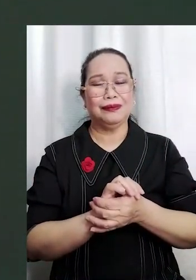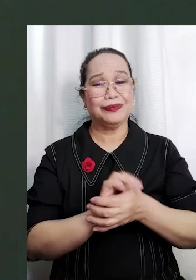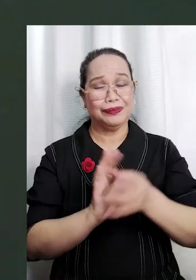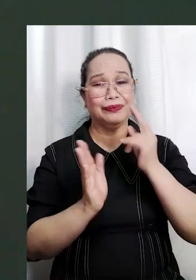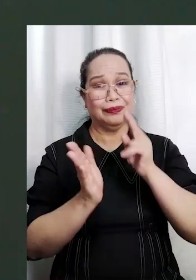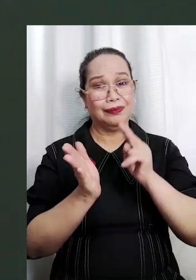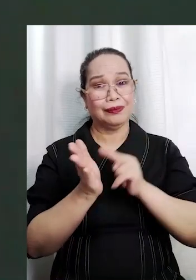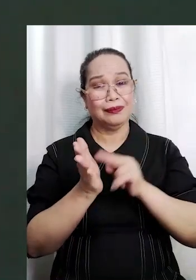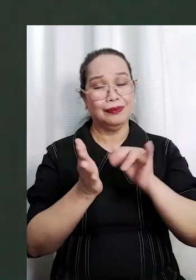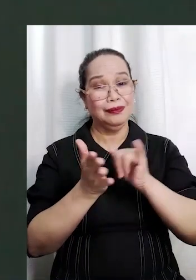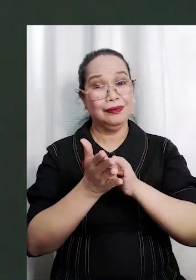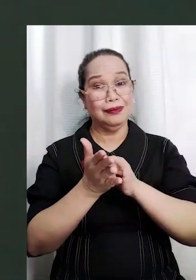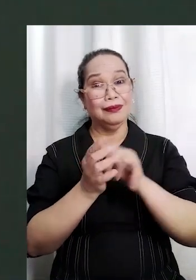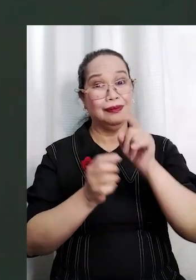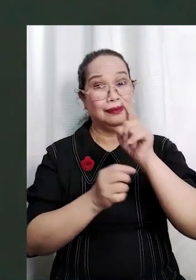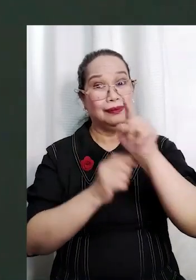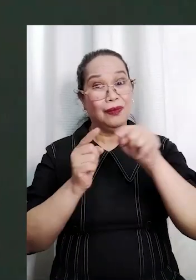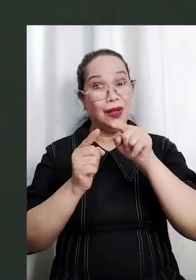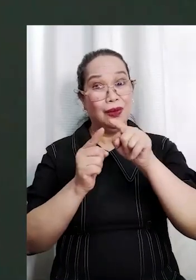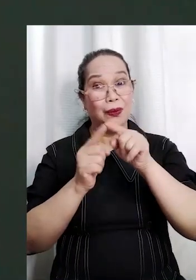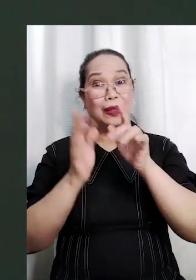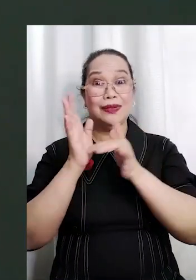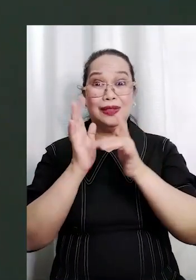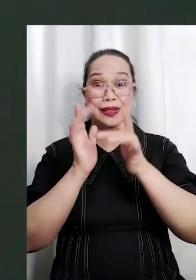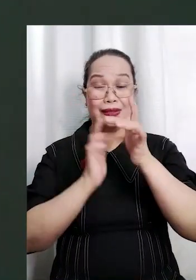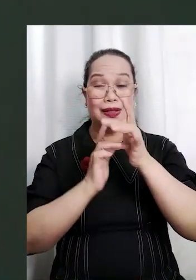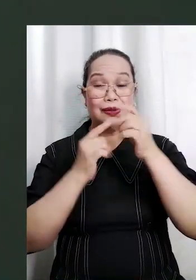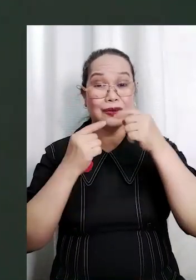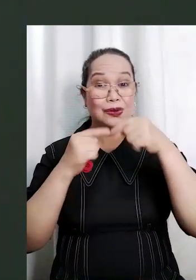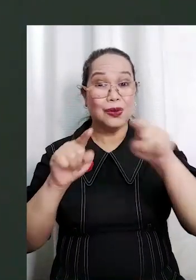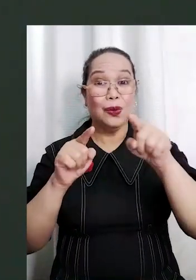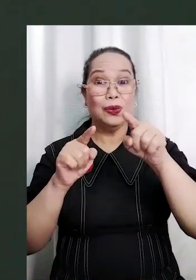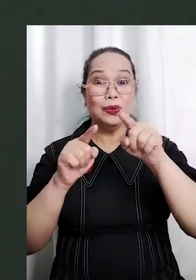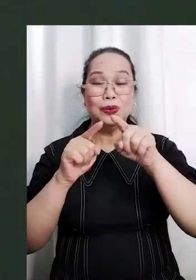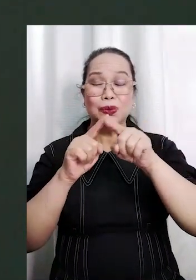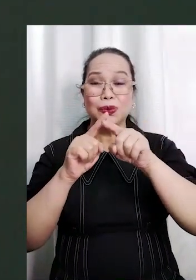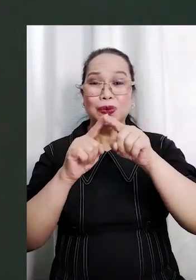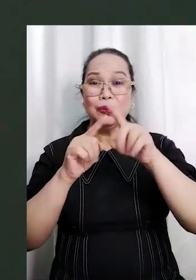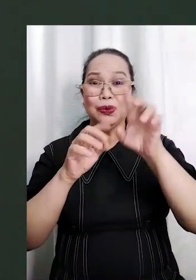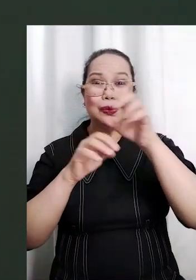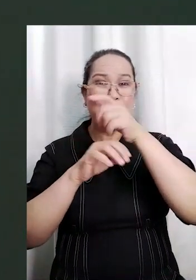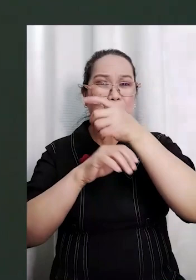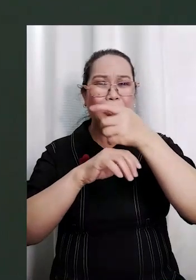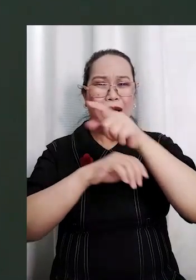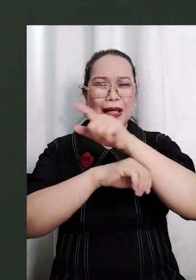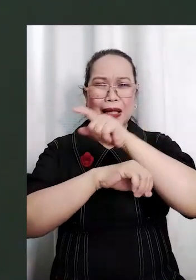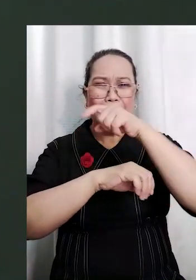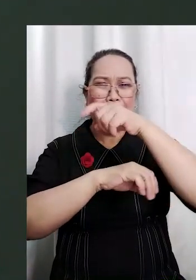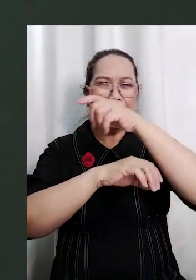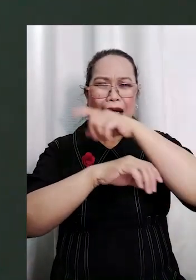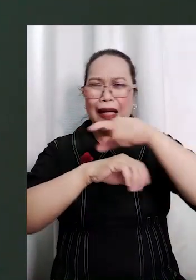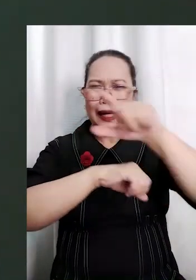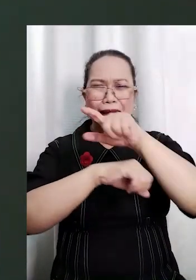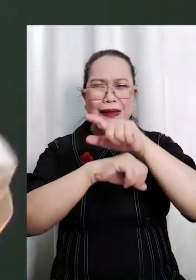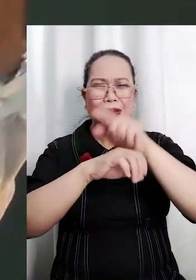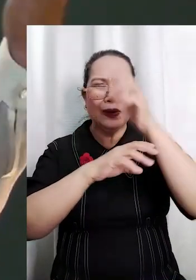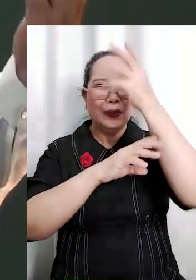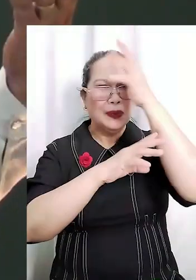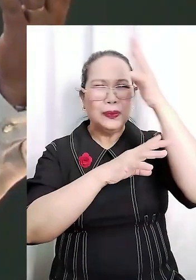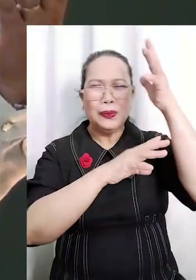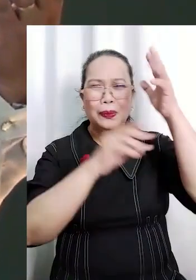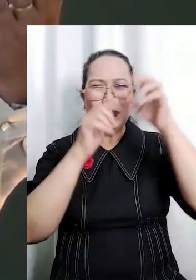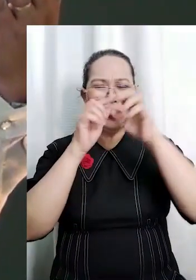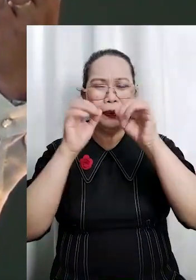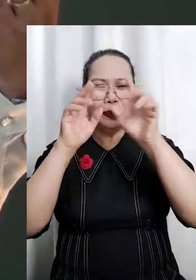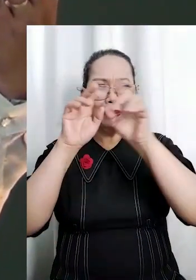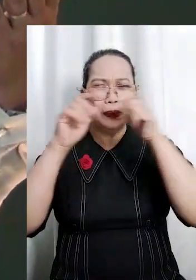Note that when Jesus went into the wilderness, there are other players there. That's the Spirit